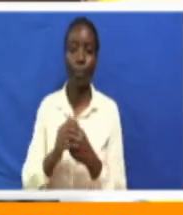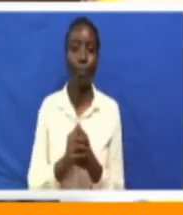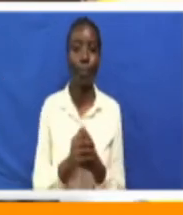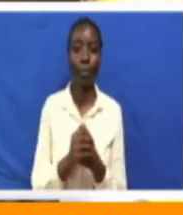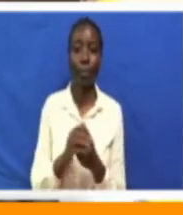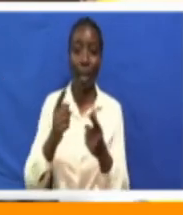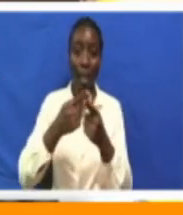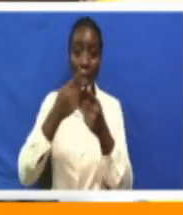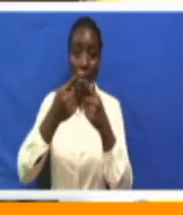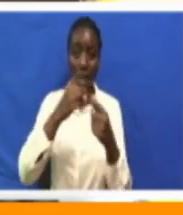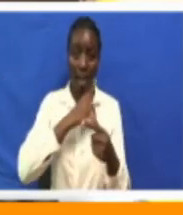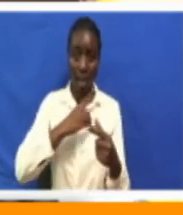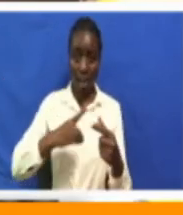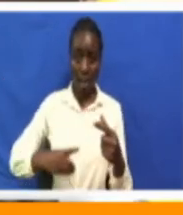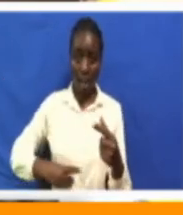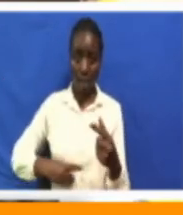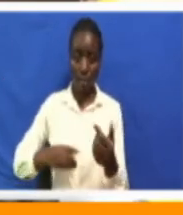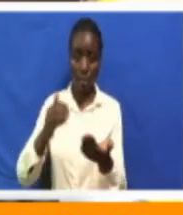foreign